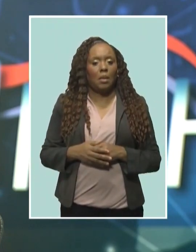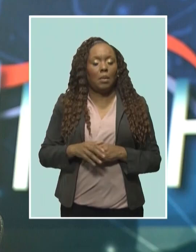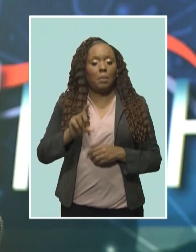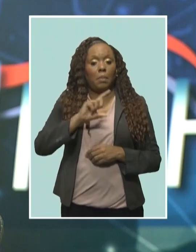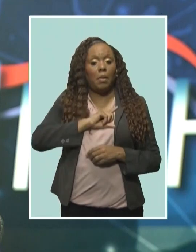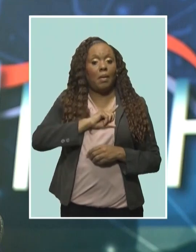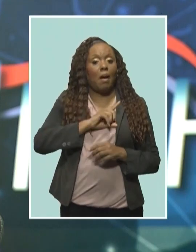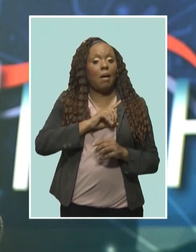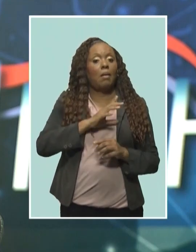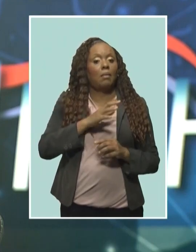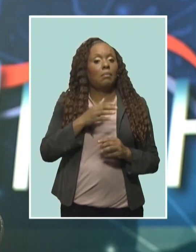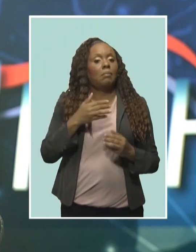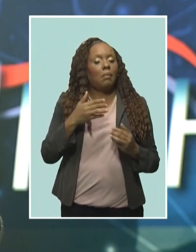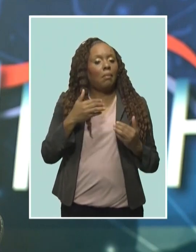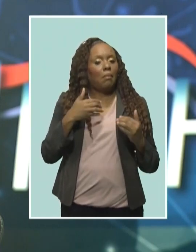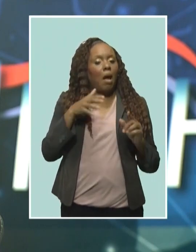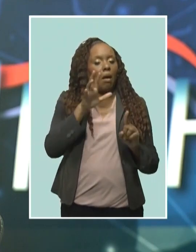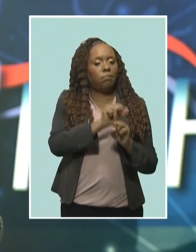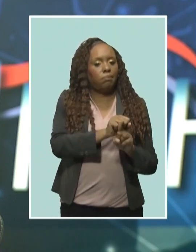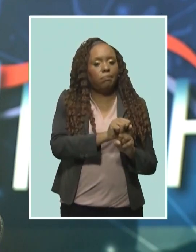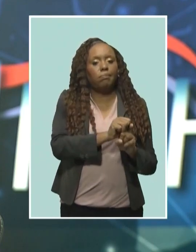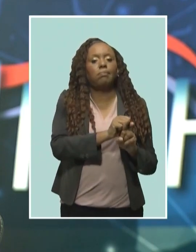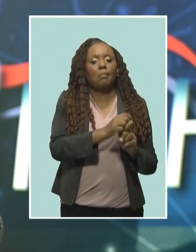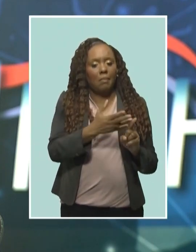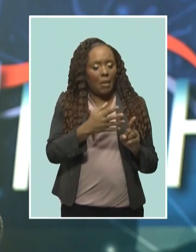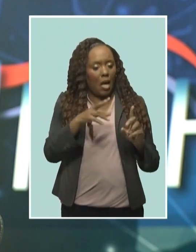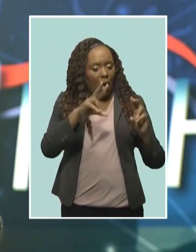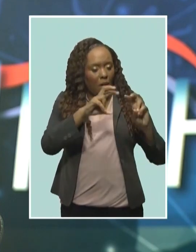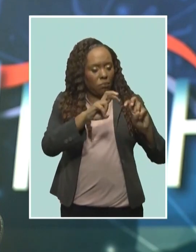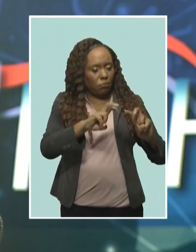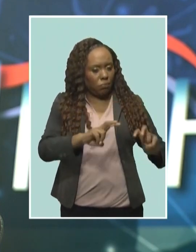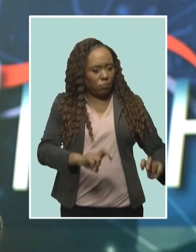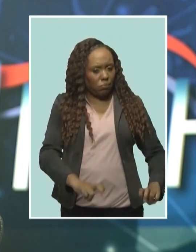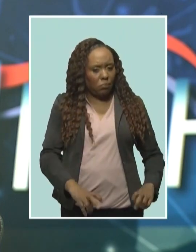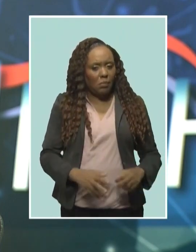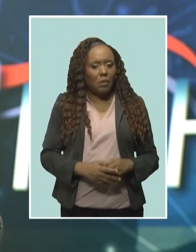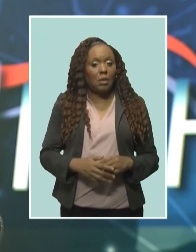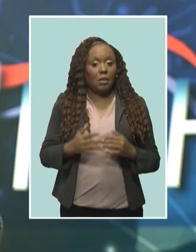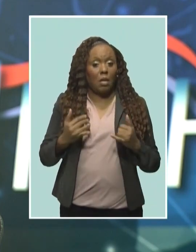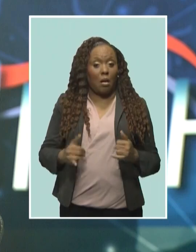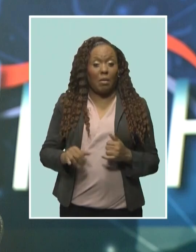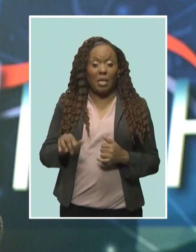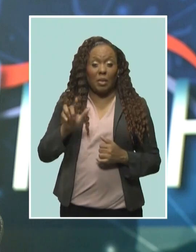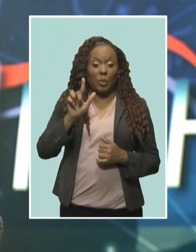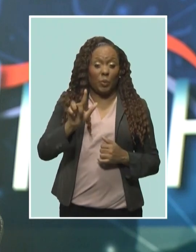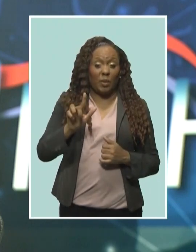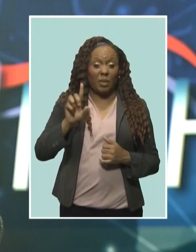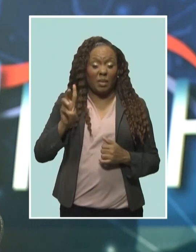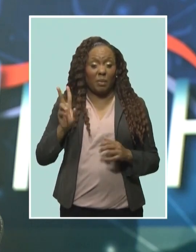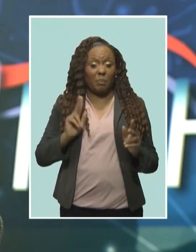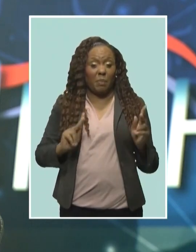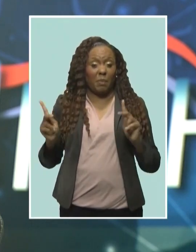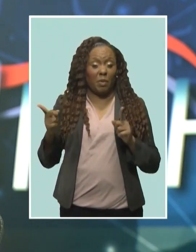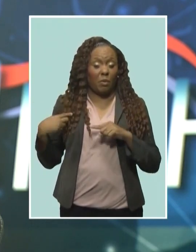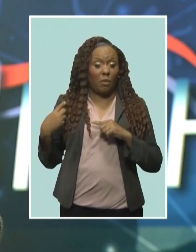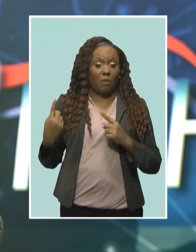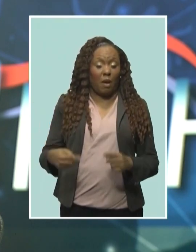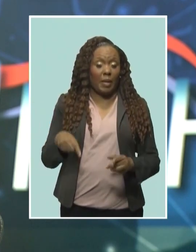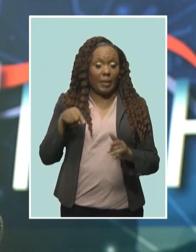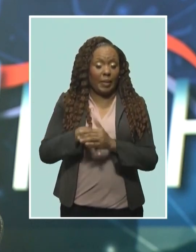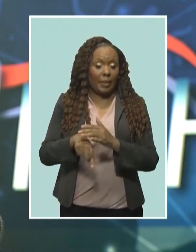in custody and investigations are ongoing. This is the 26th recorded homicide for